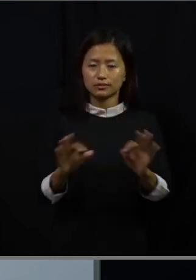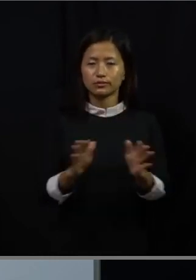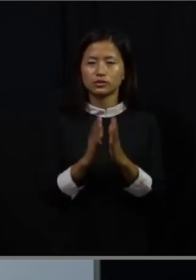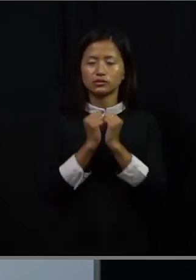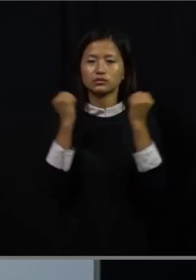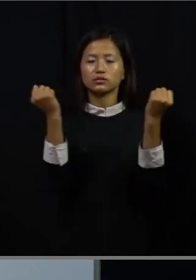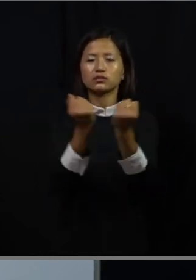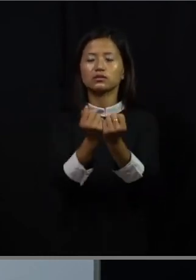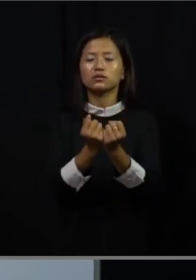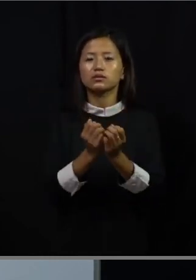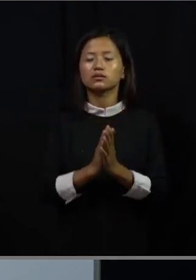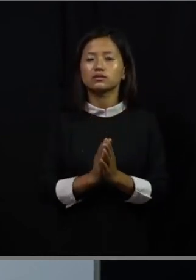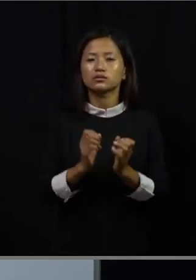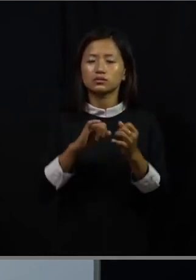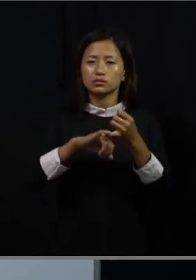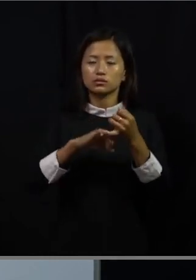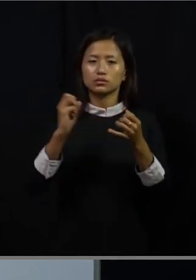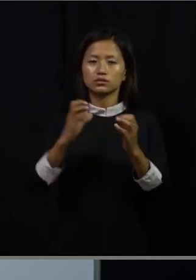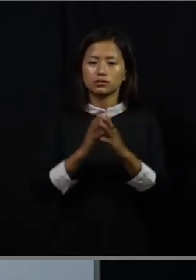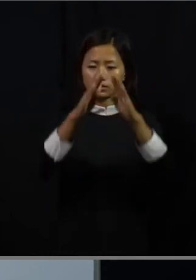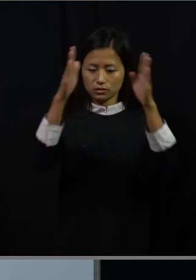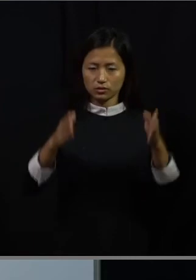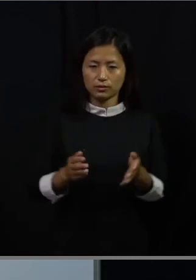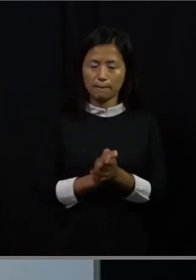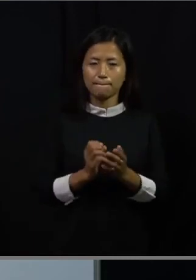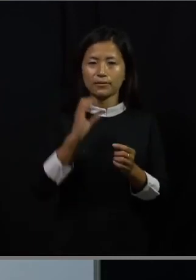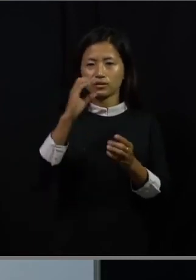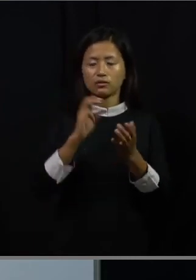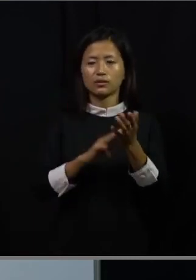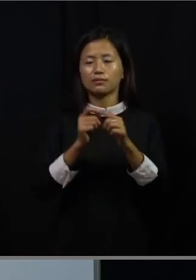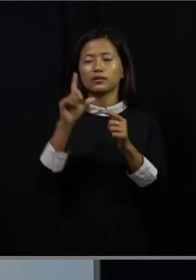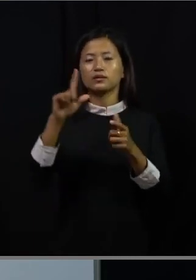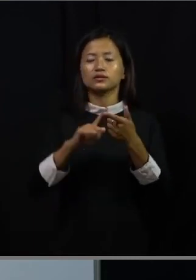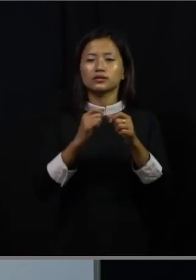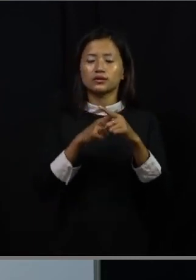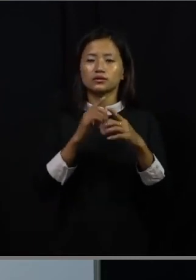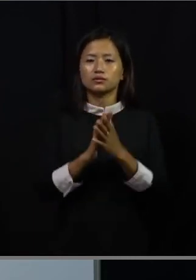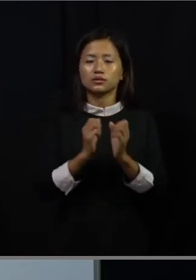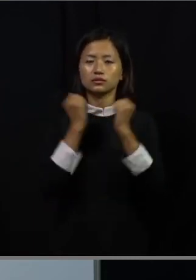simple societies, sociology more with the complex societies. The next is,